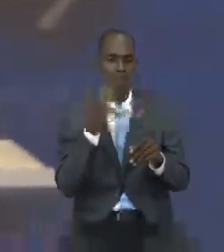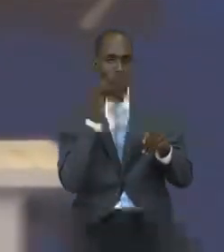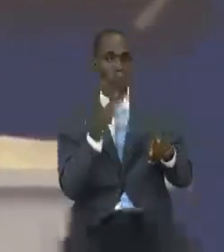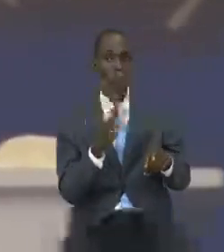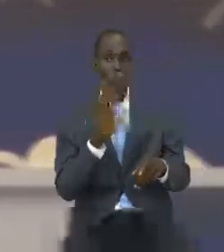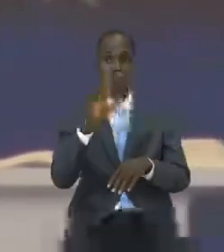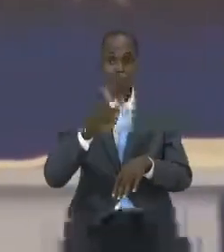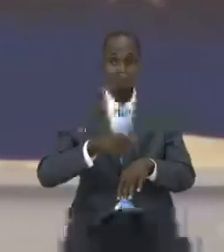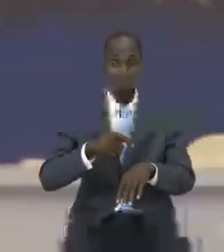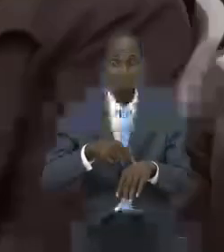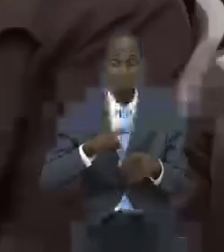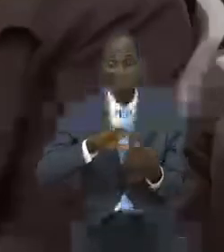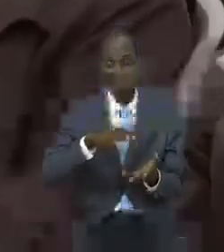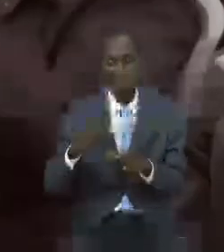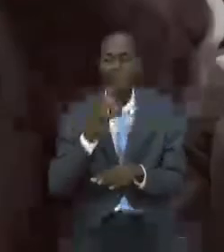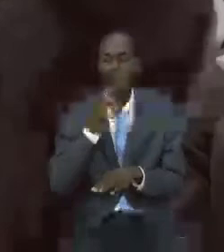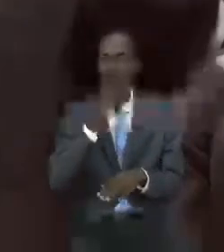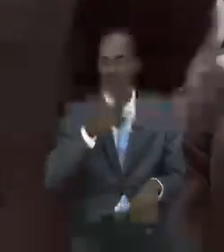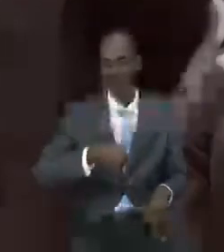to die is not yet.